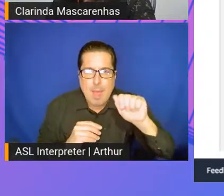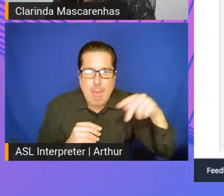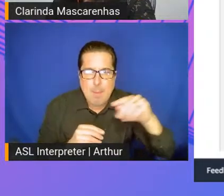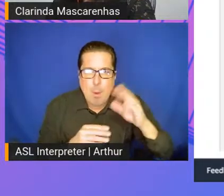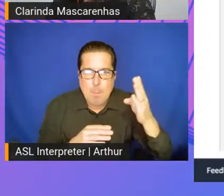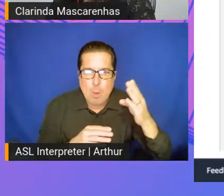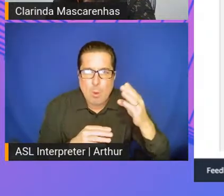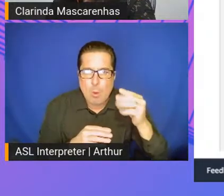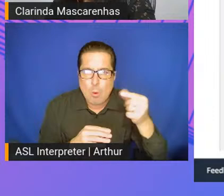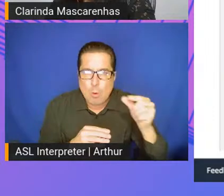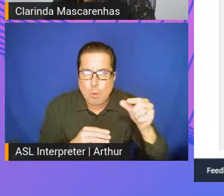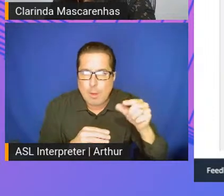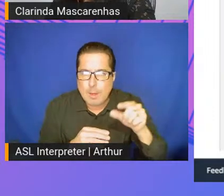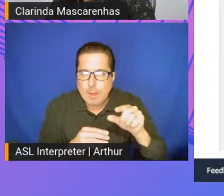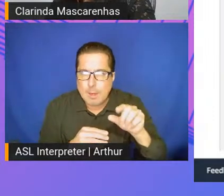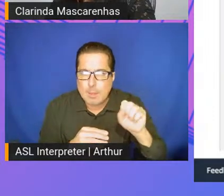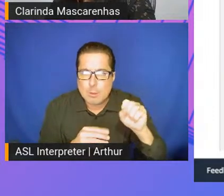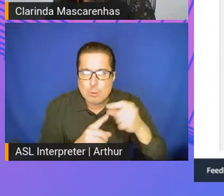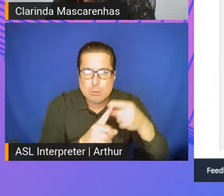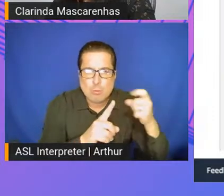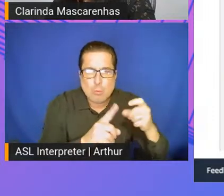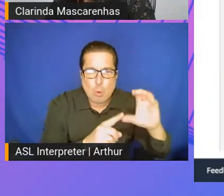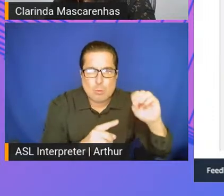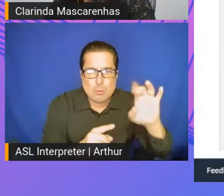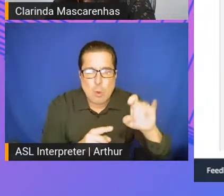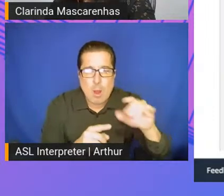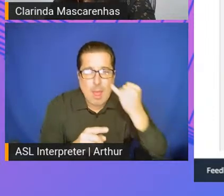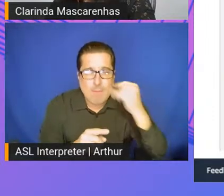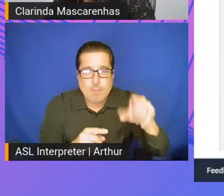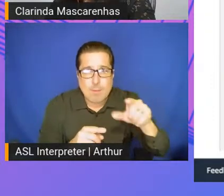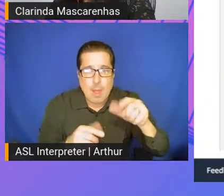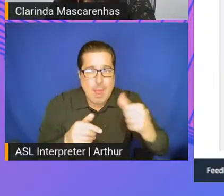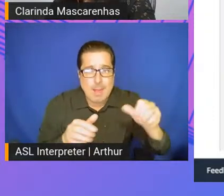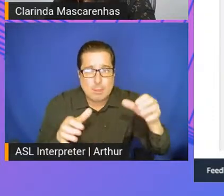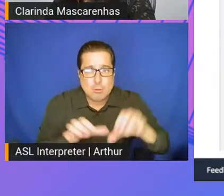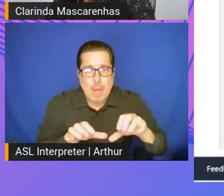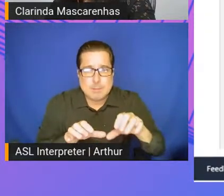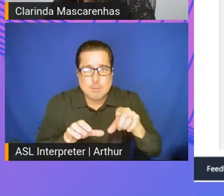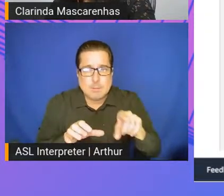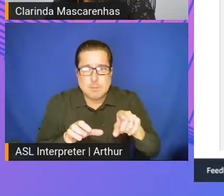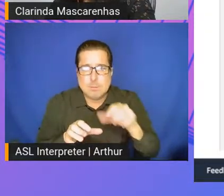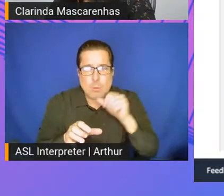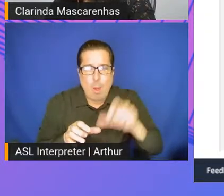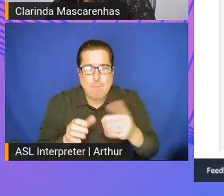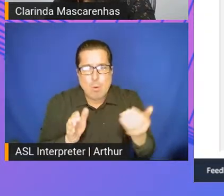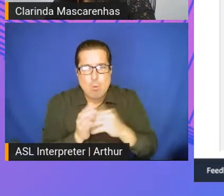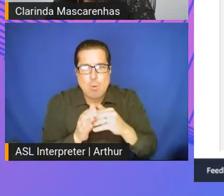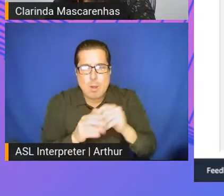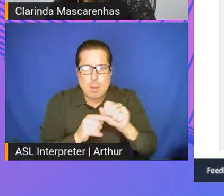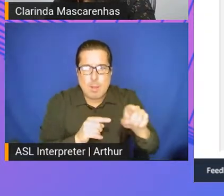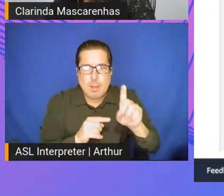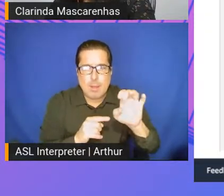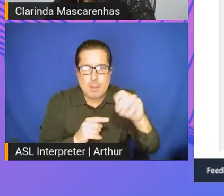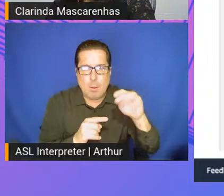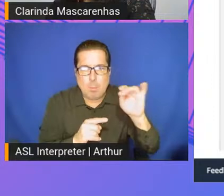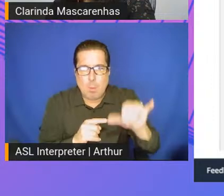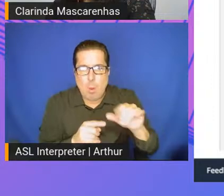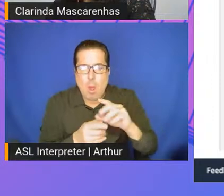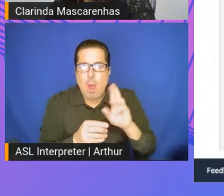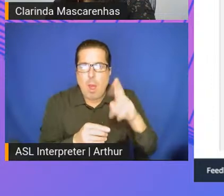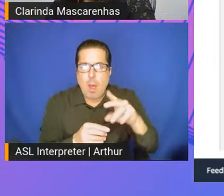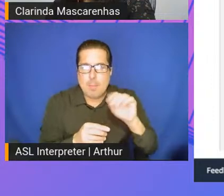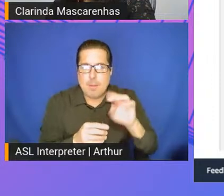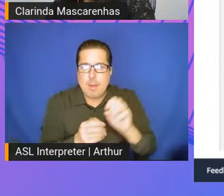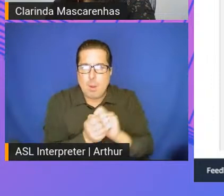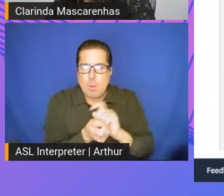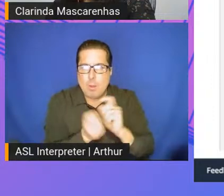you have any changes, you don't need to redeploy your service. And it will be auto-updated with the changes and managed by